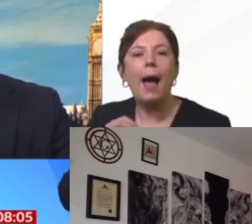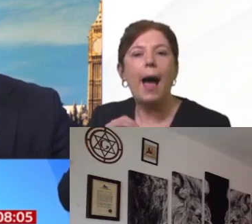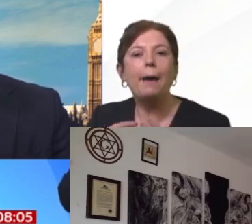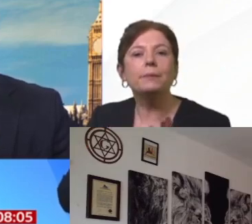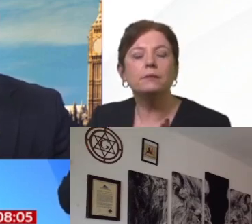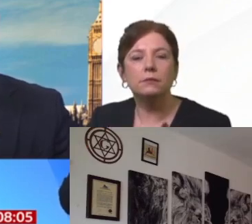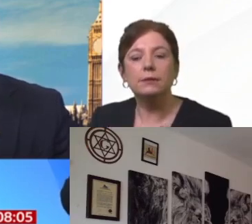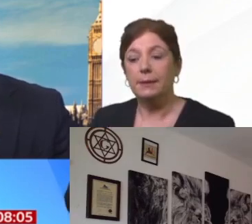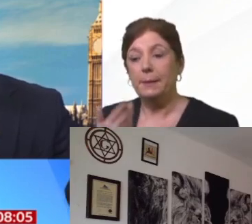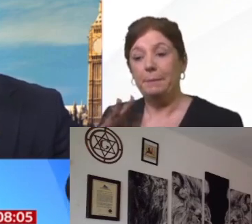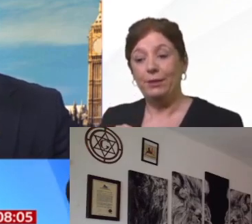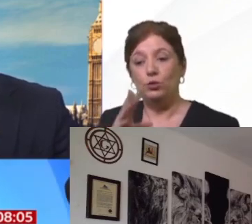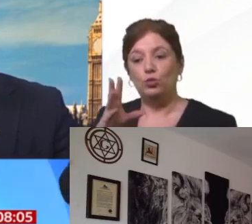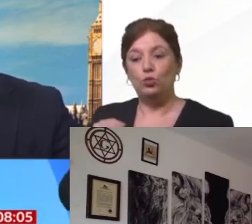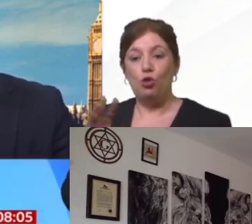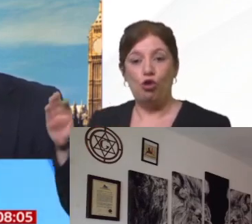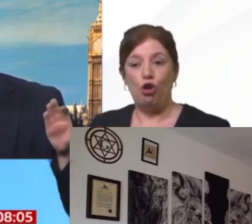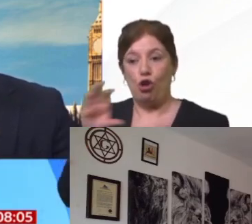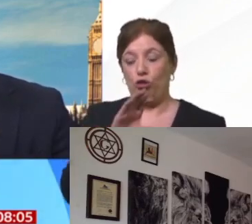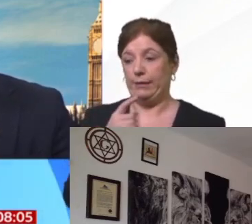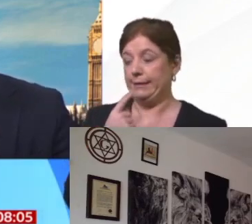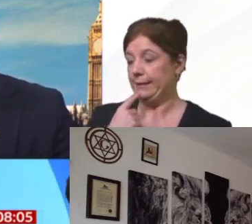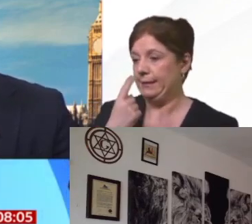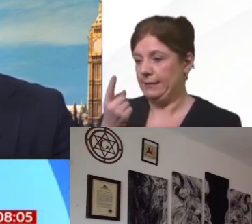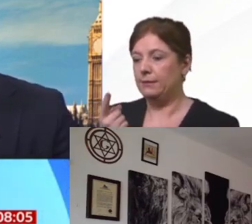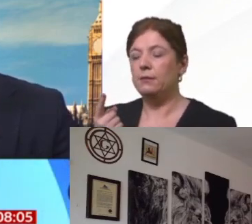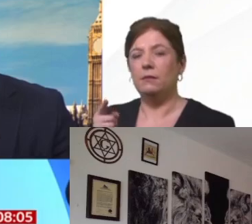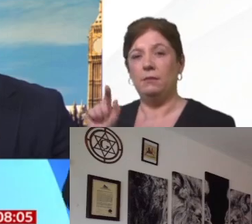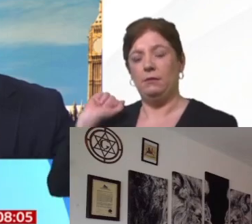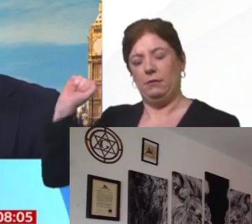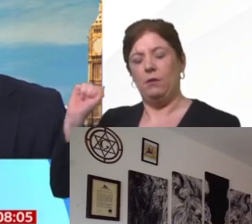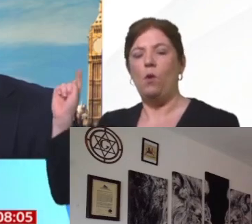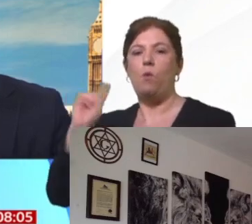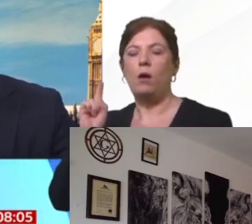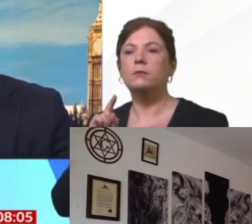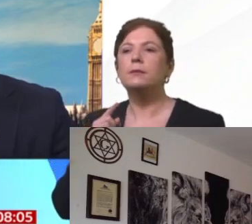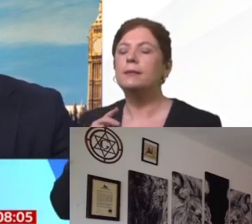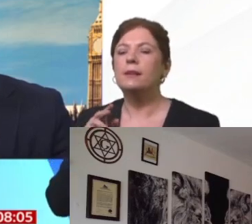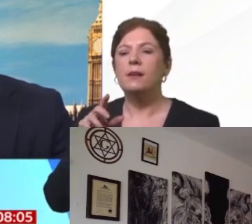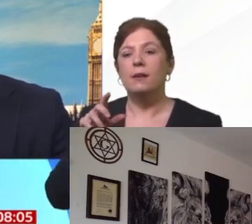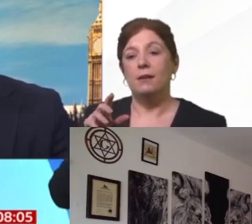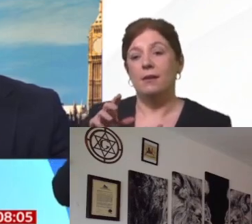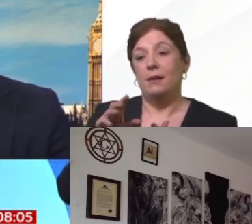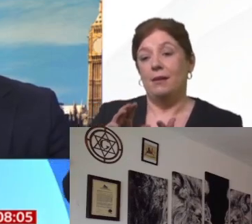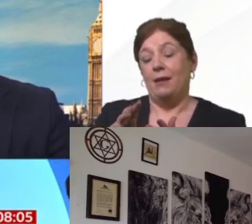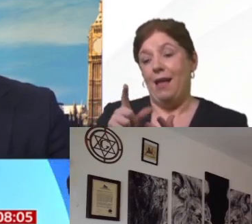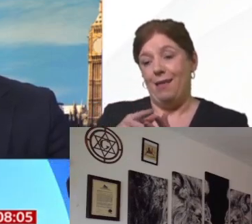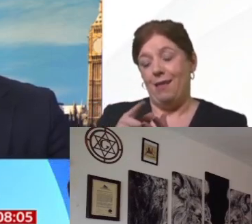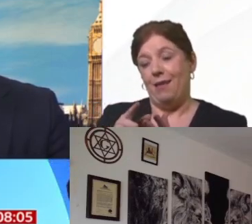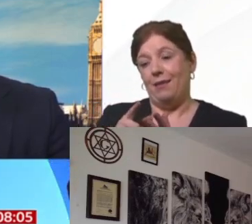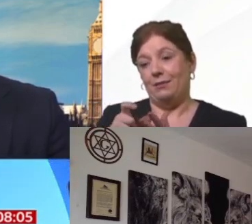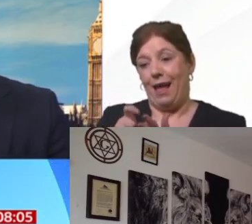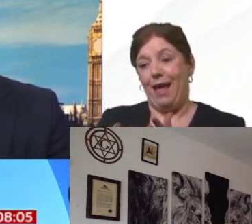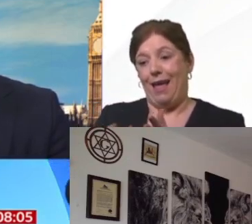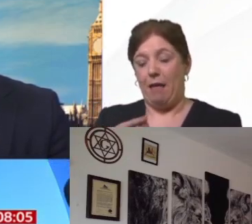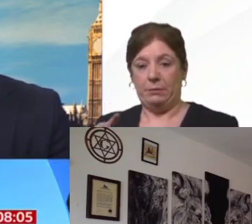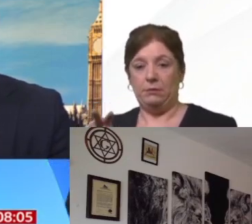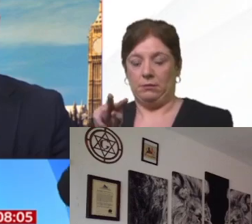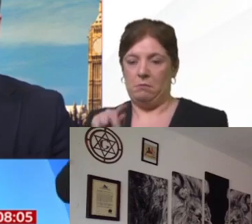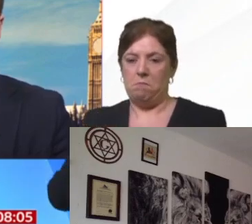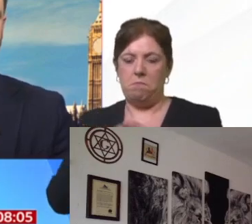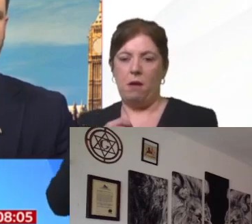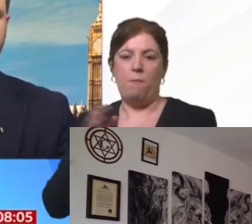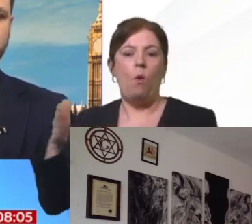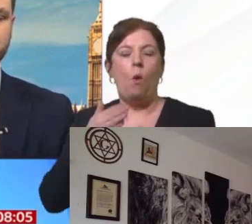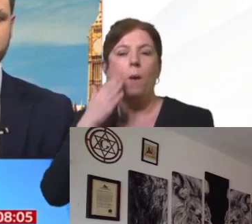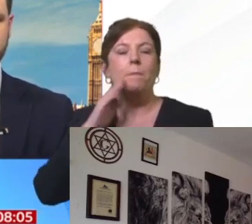alleged comments by a Tory donor that Miss Abbott made him want to hate all black women. Some people have